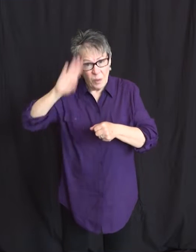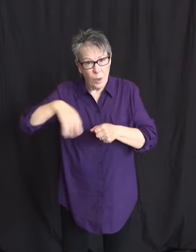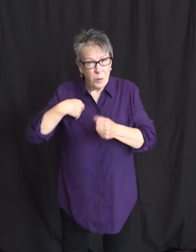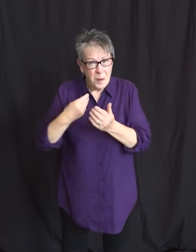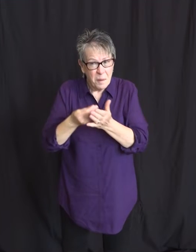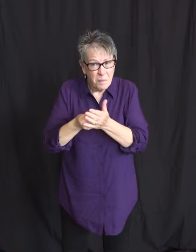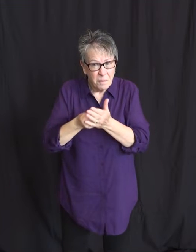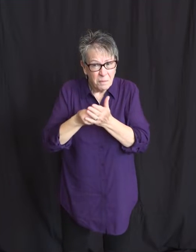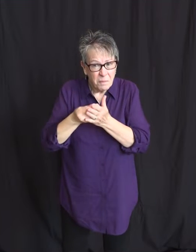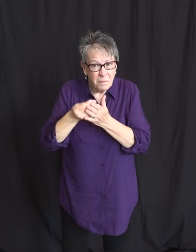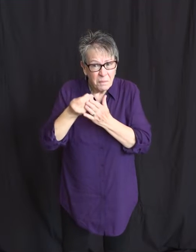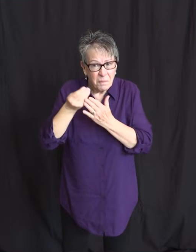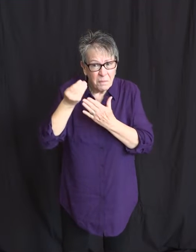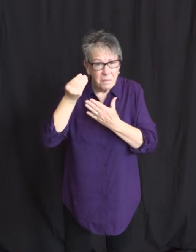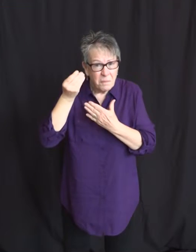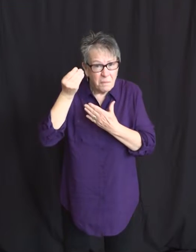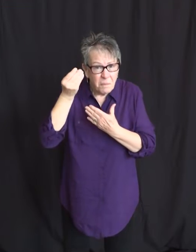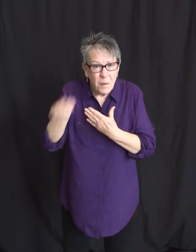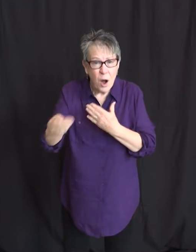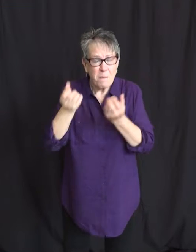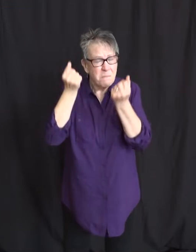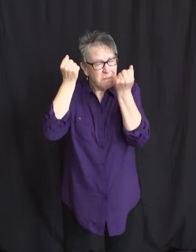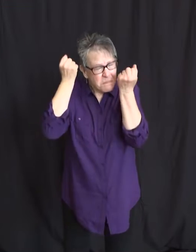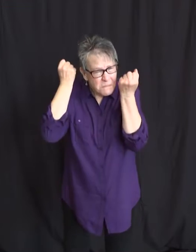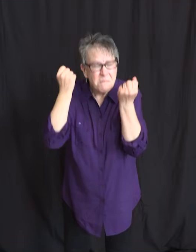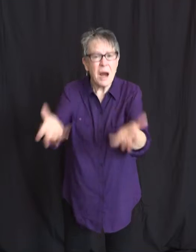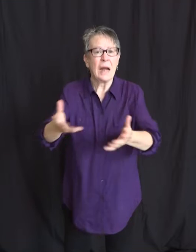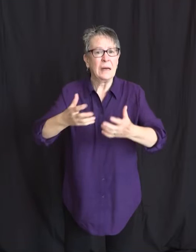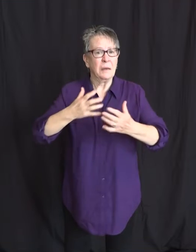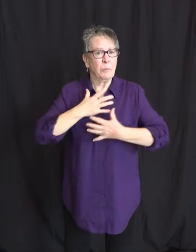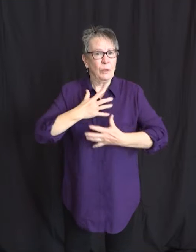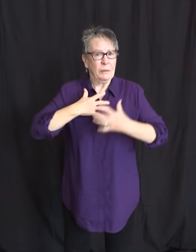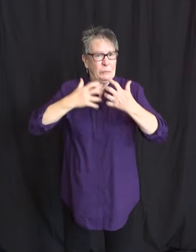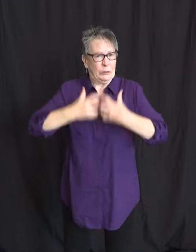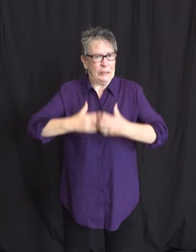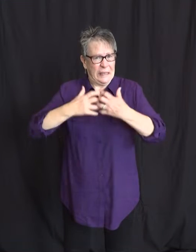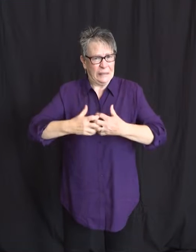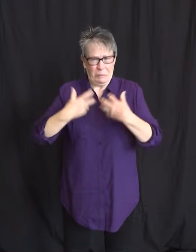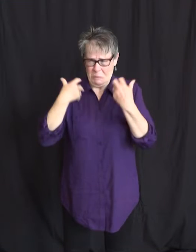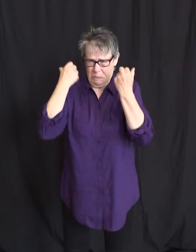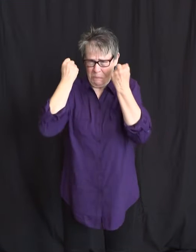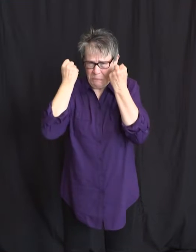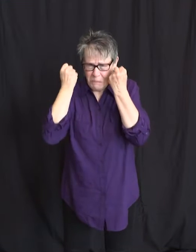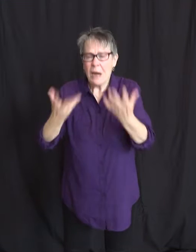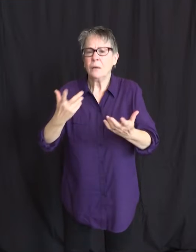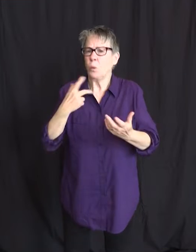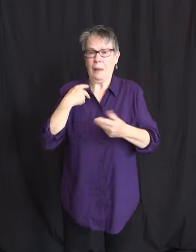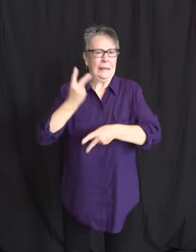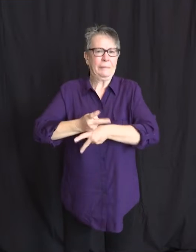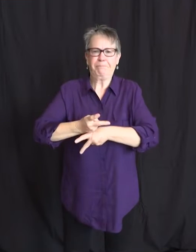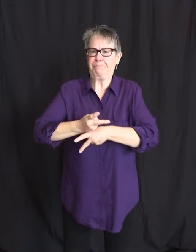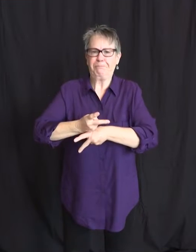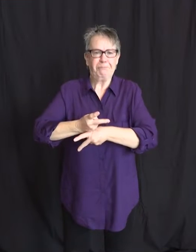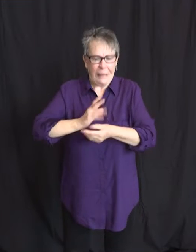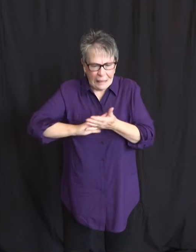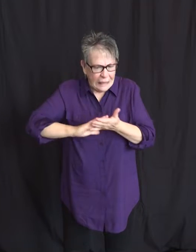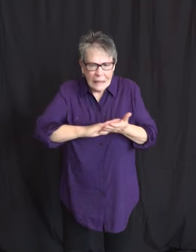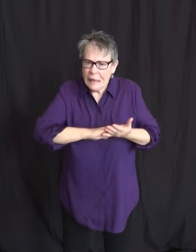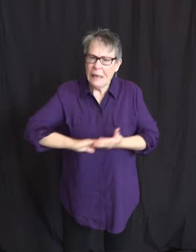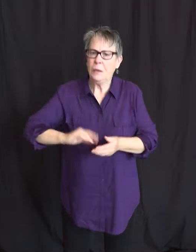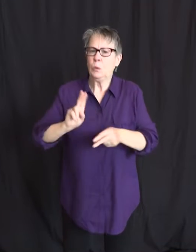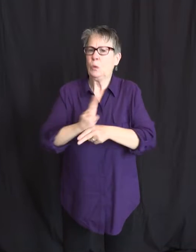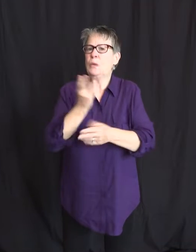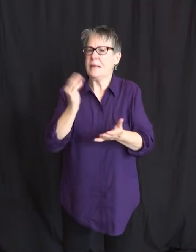ends. We cannot find ourselves in another situation where we must rely on the federal government or our corporate